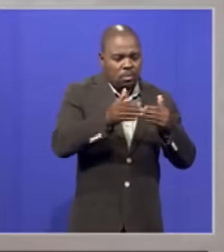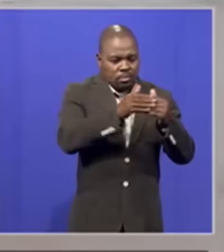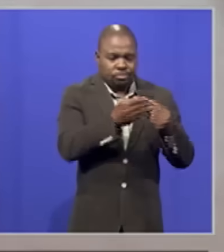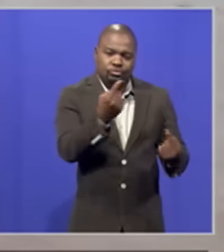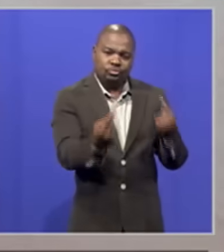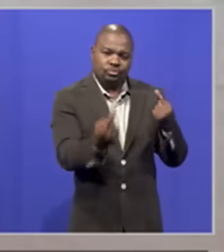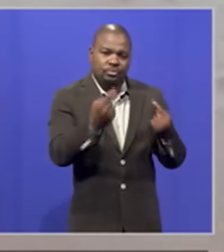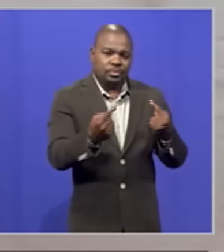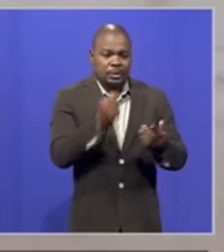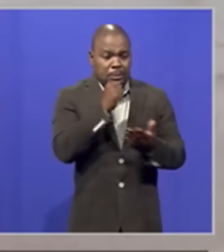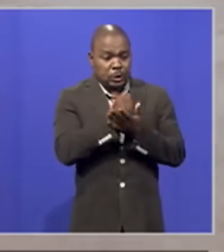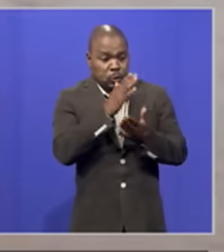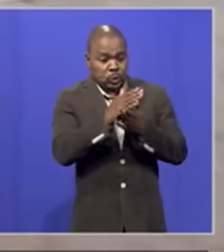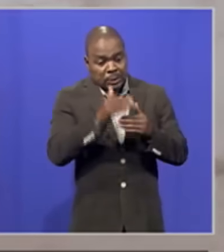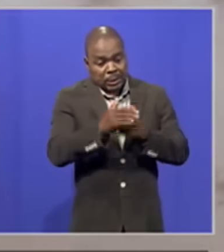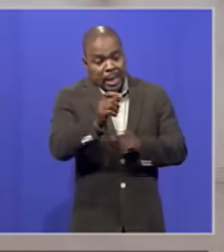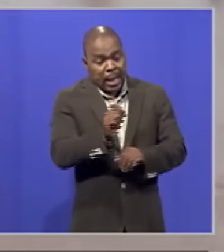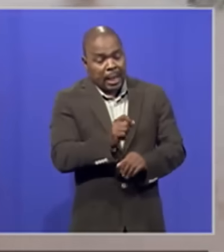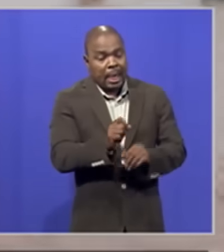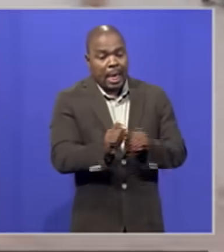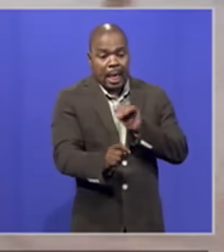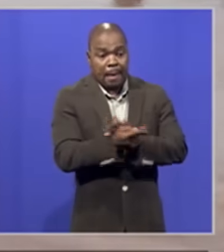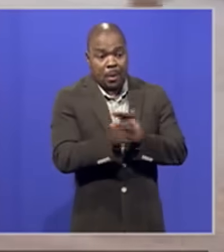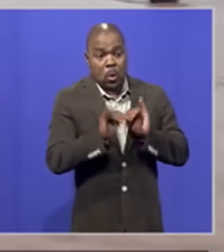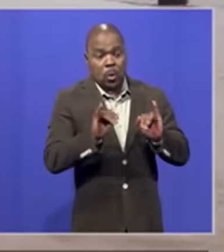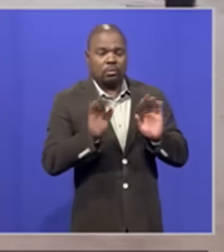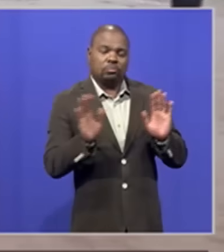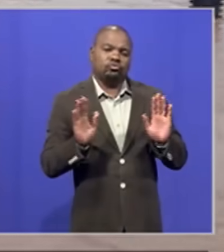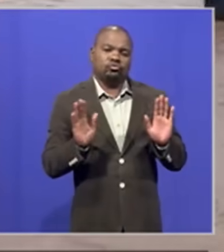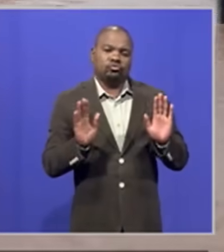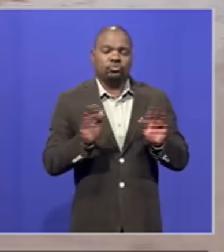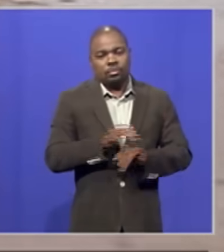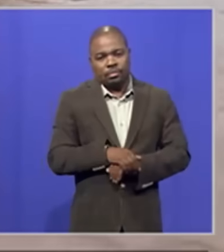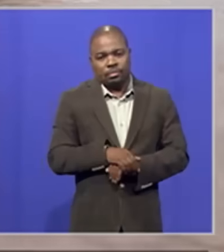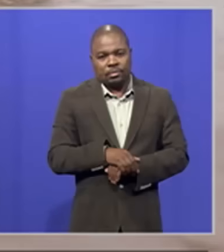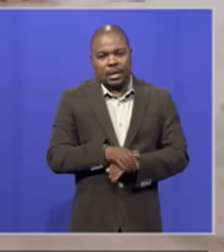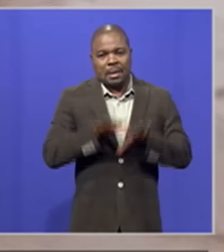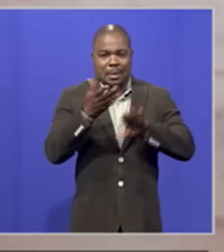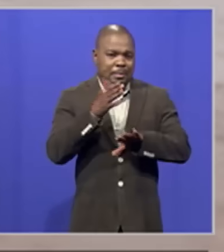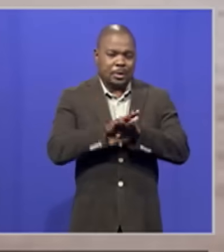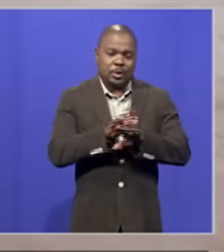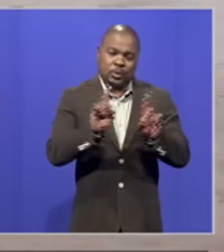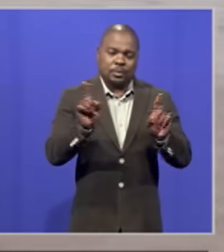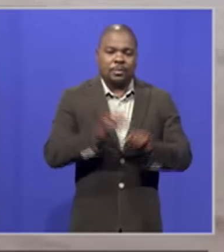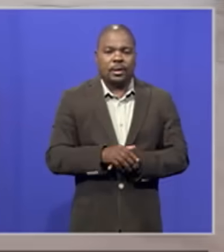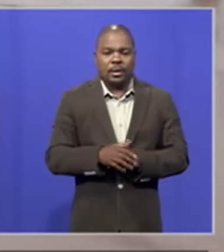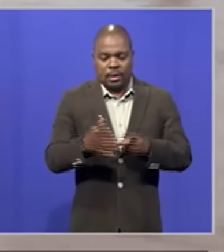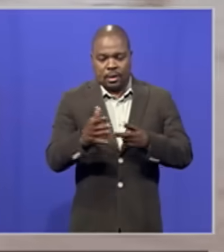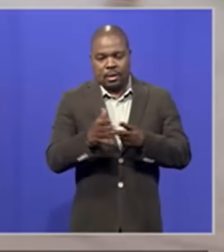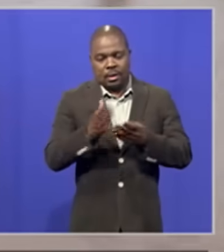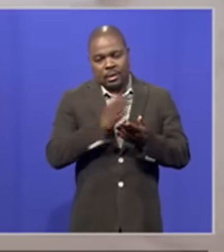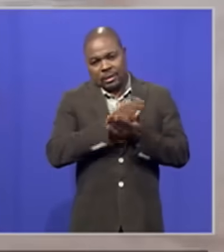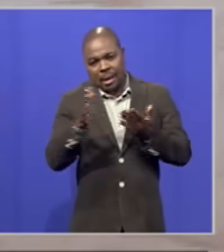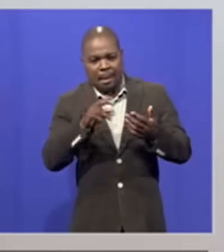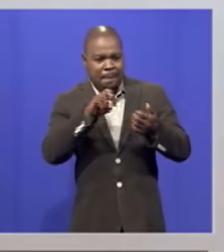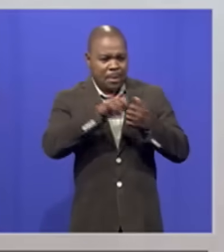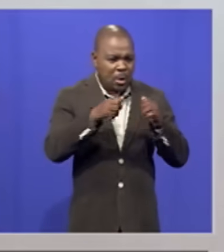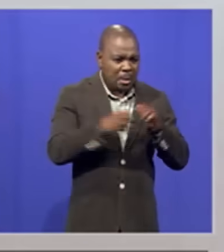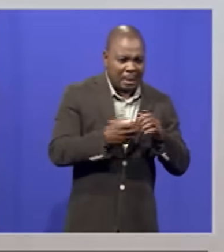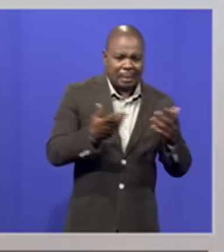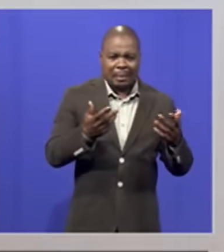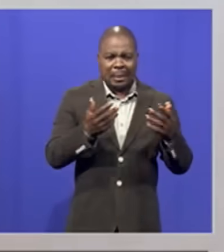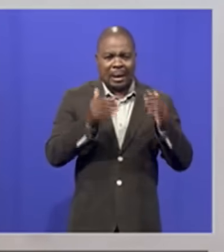gore re se be le dipego tše le gore di tše šoro tša gore batho ba lobe maphelo a bona ba ile gore ba na le mathata a gore metsi